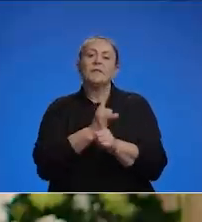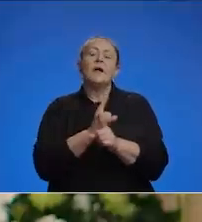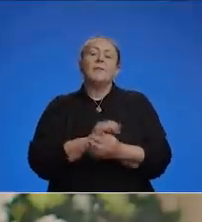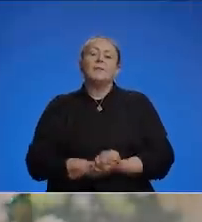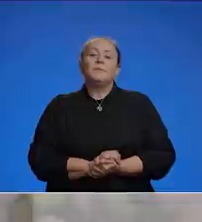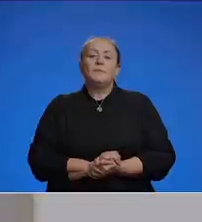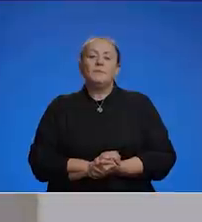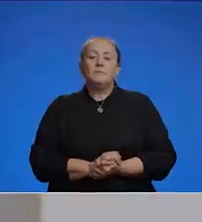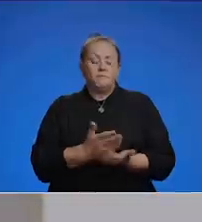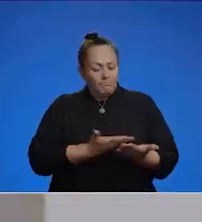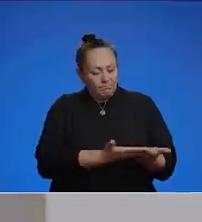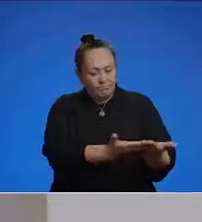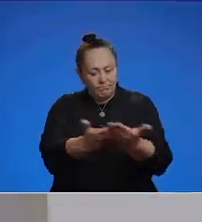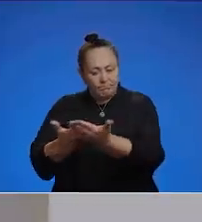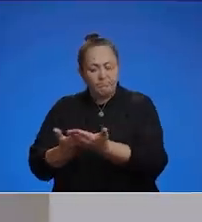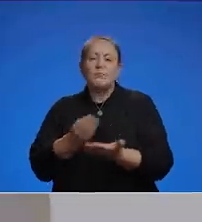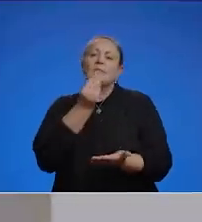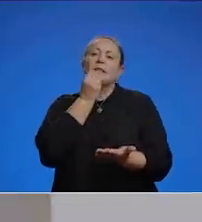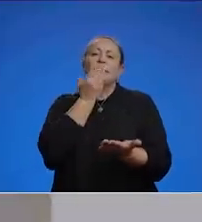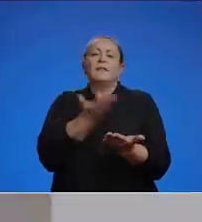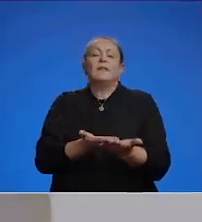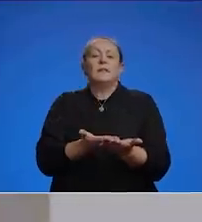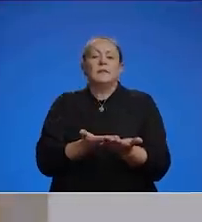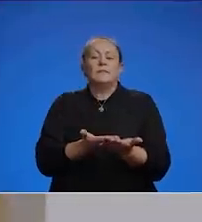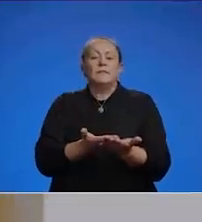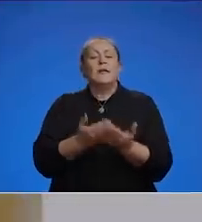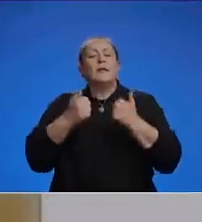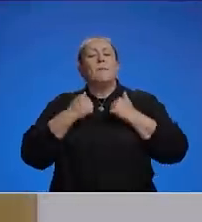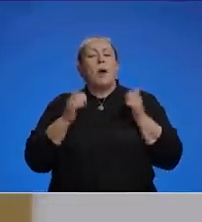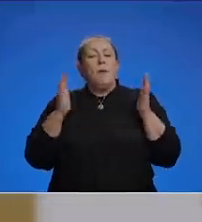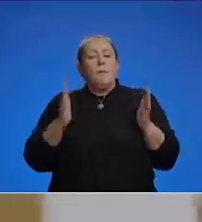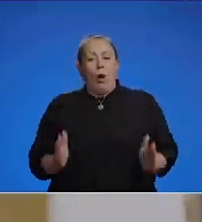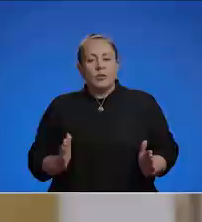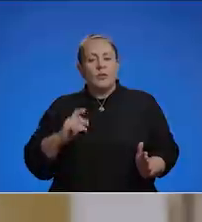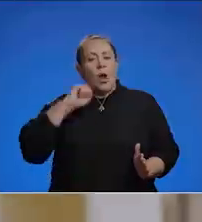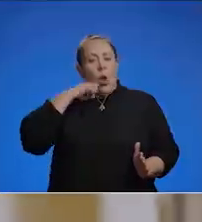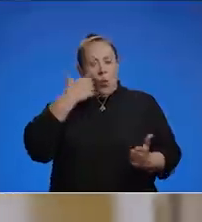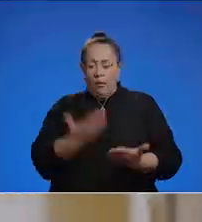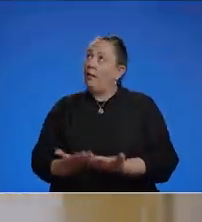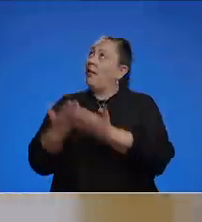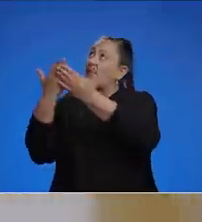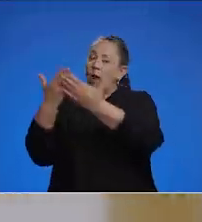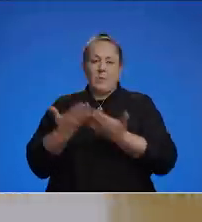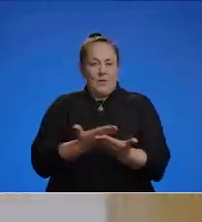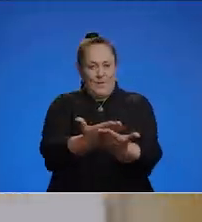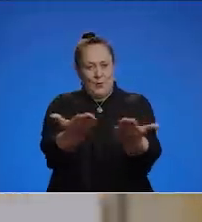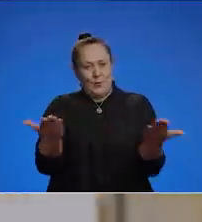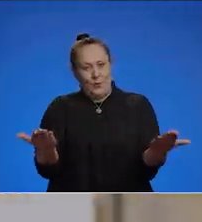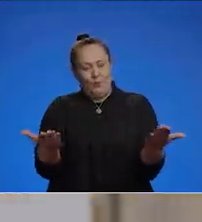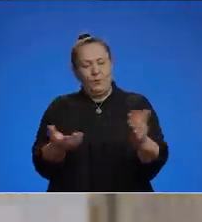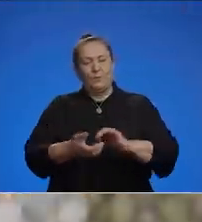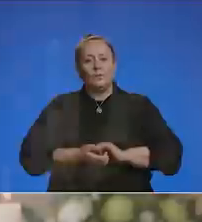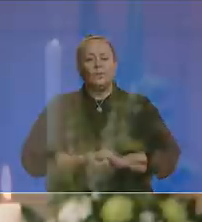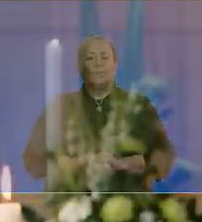saying, "Take this, all of you, and eat of it, for this is my body, which will be given up for